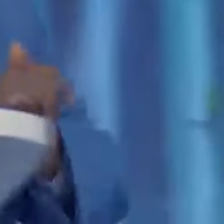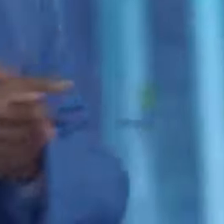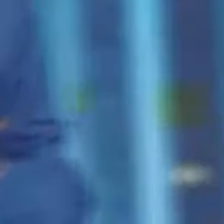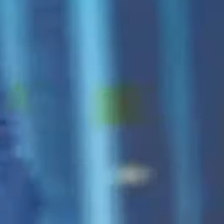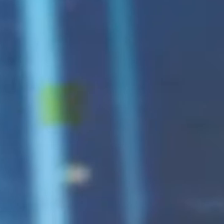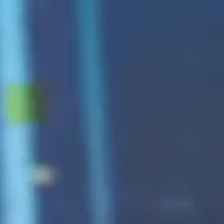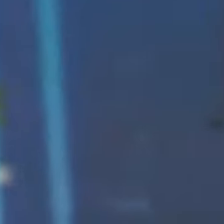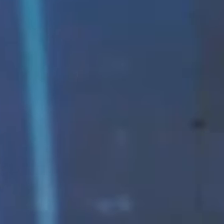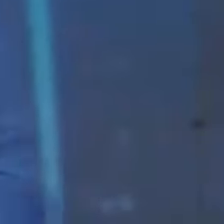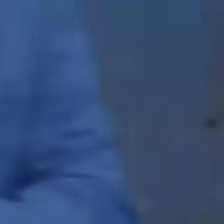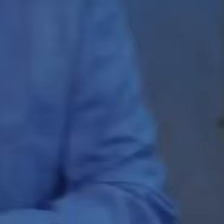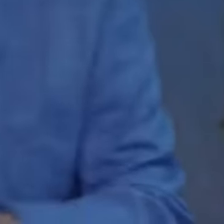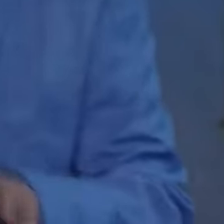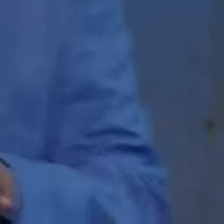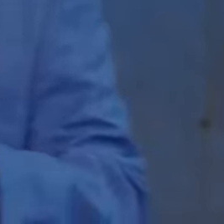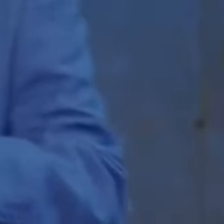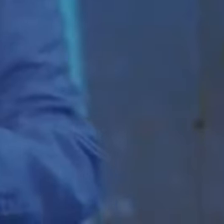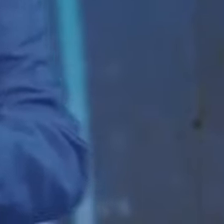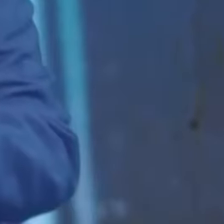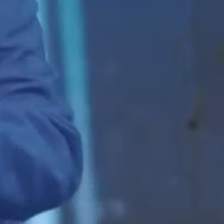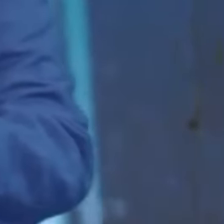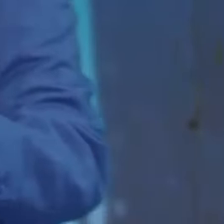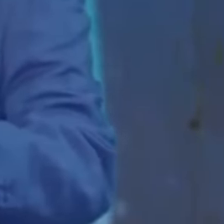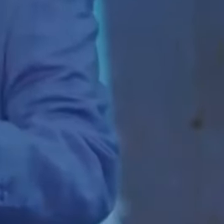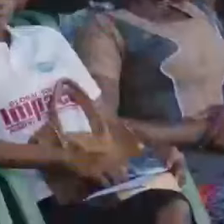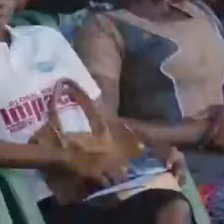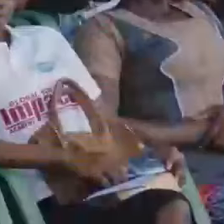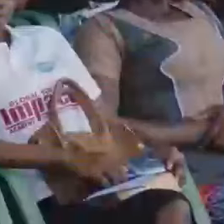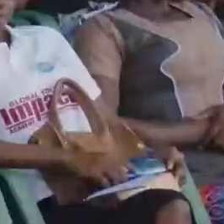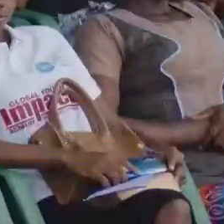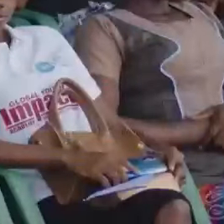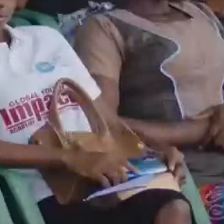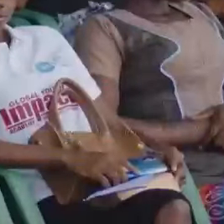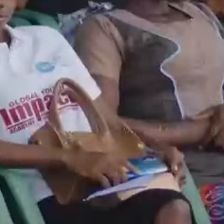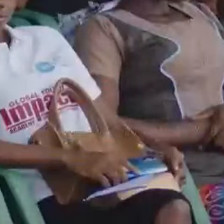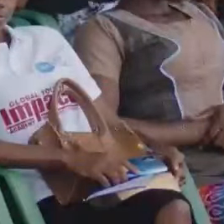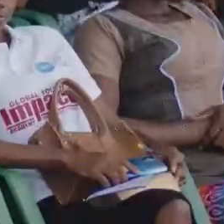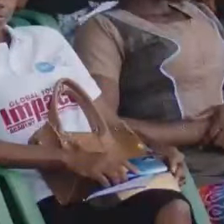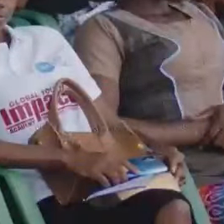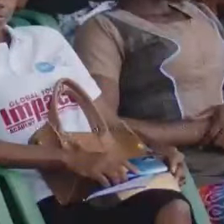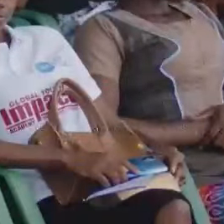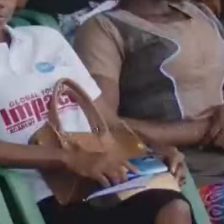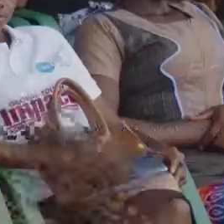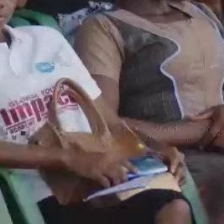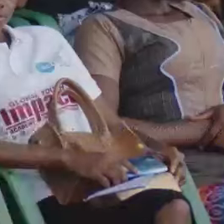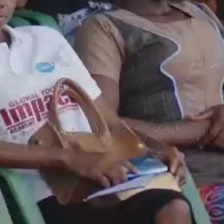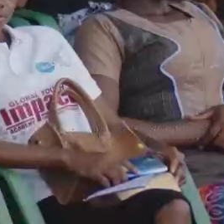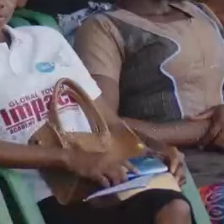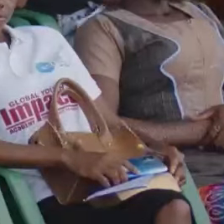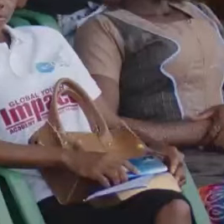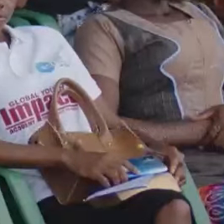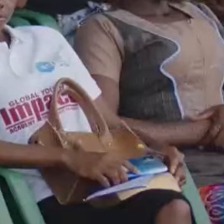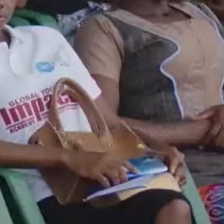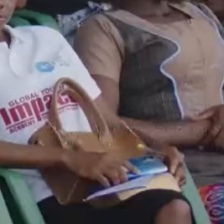goal. And if there is educate for mastery, before graduating goals